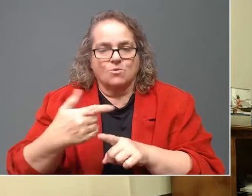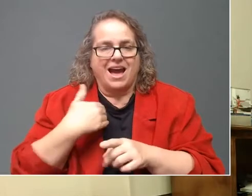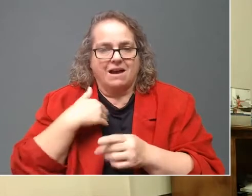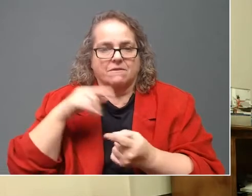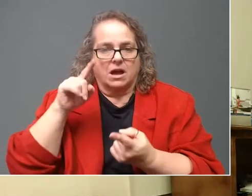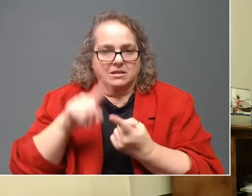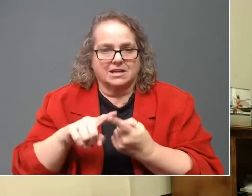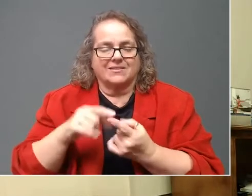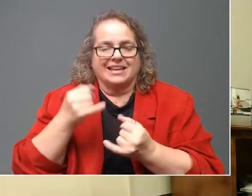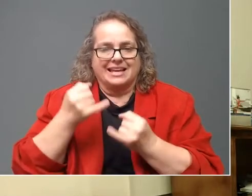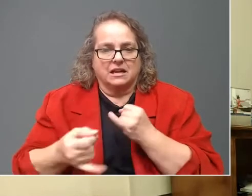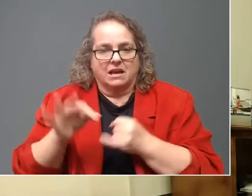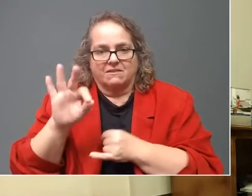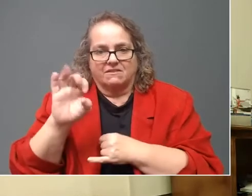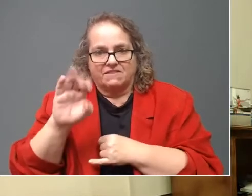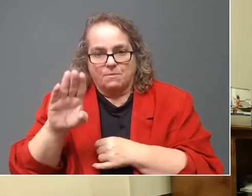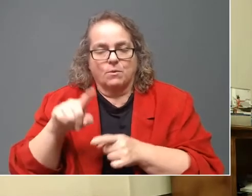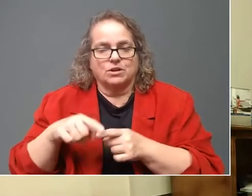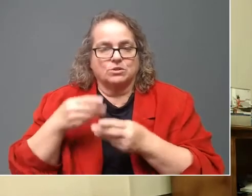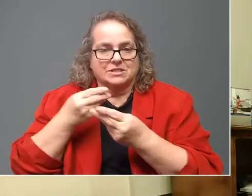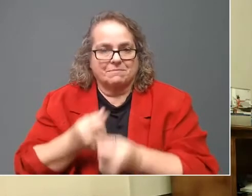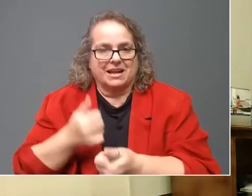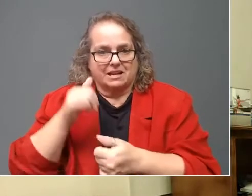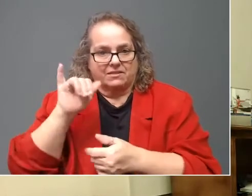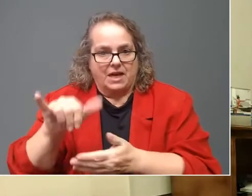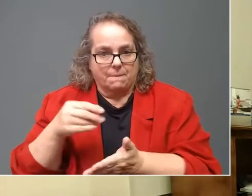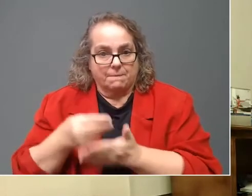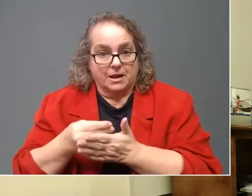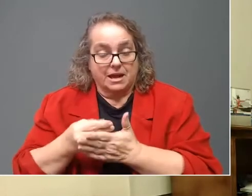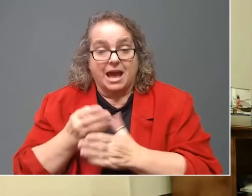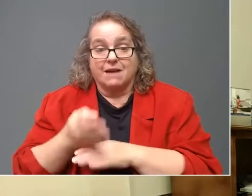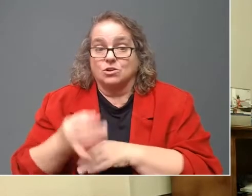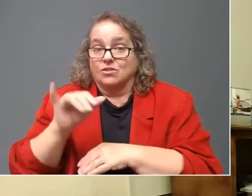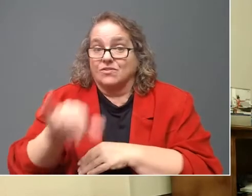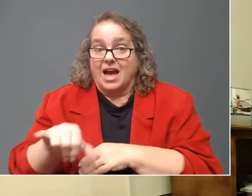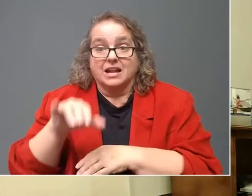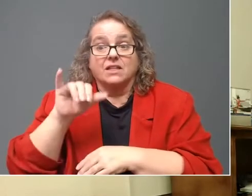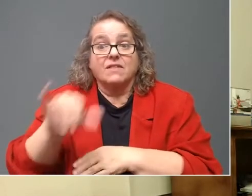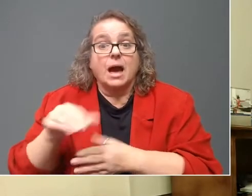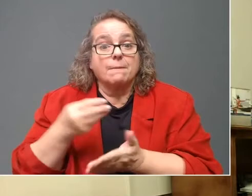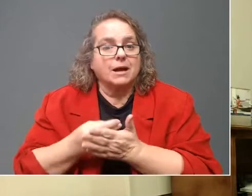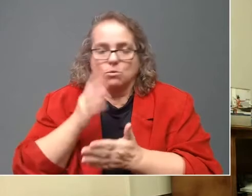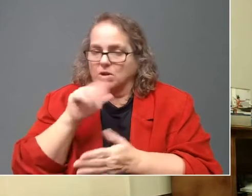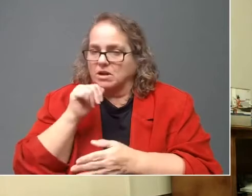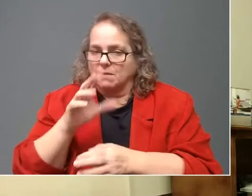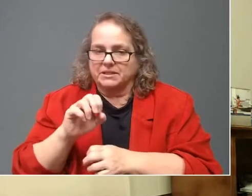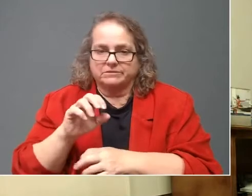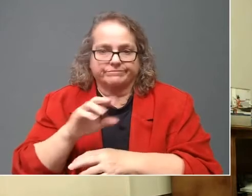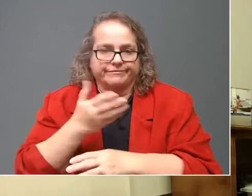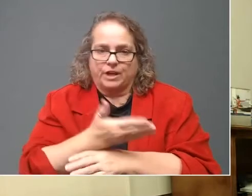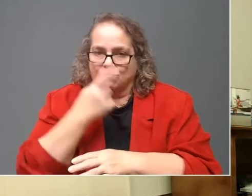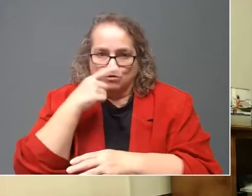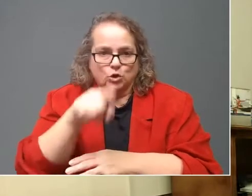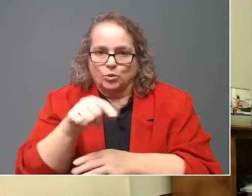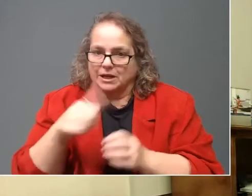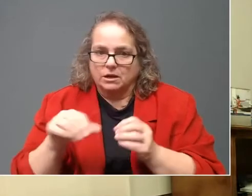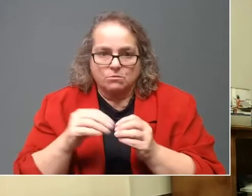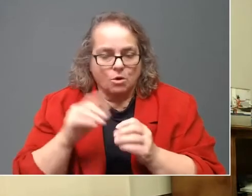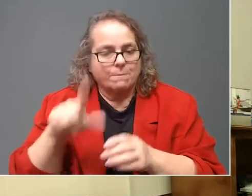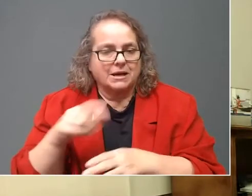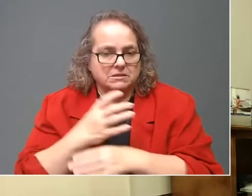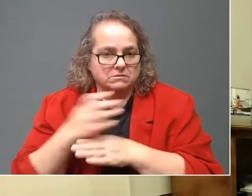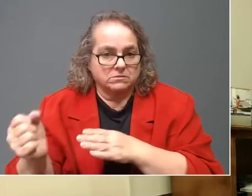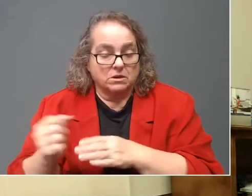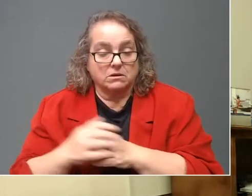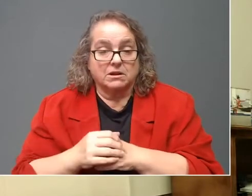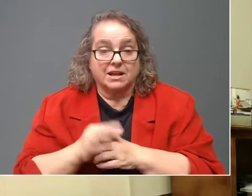spend that balance, but after that, that balance won't be available to you anymore. If you have not updated your profile